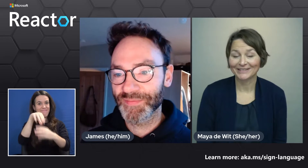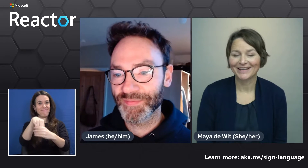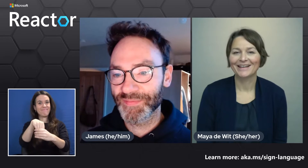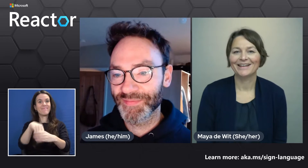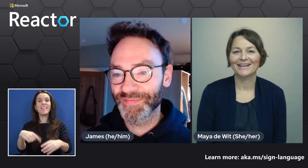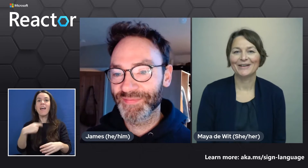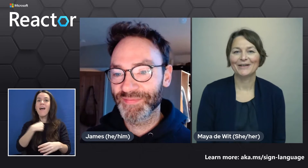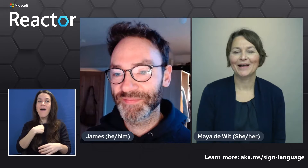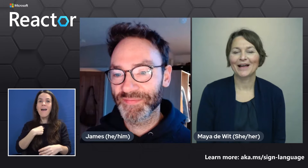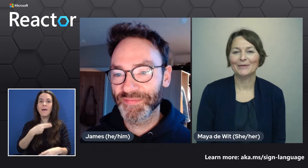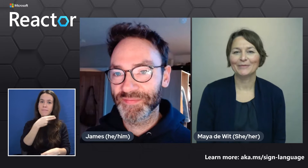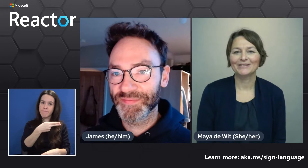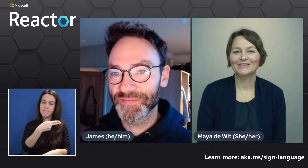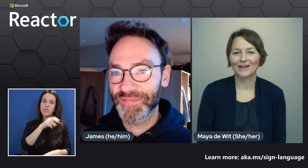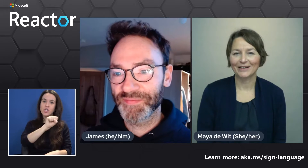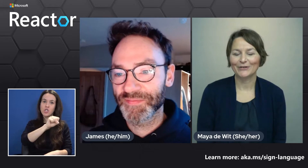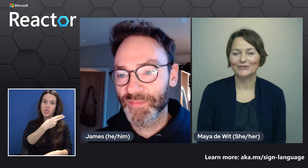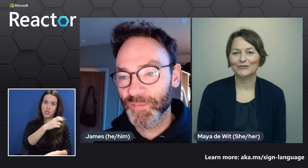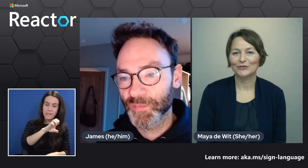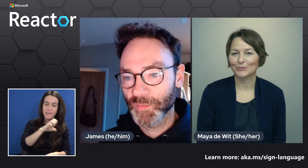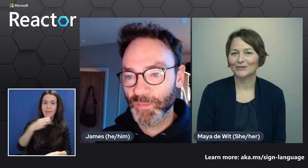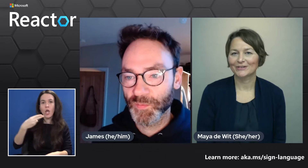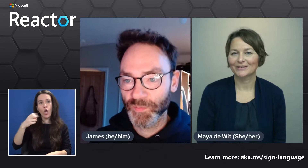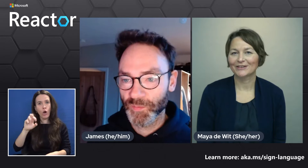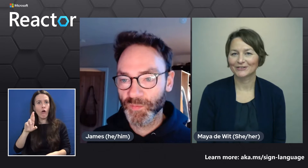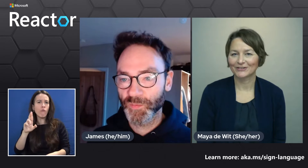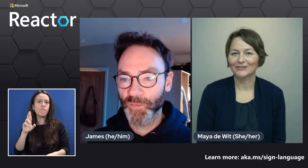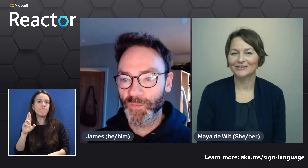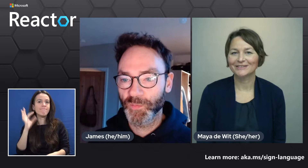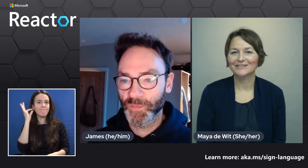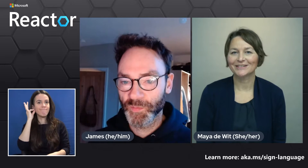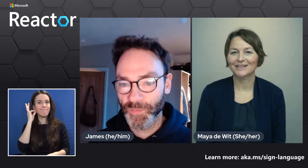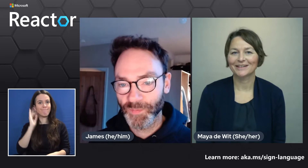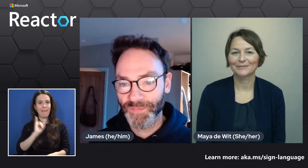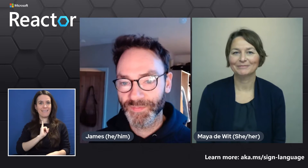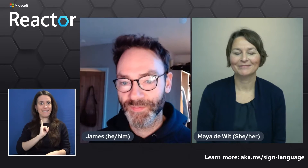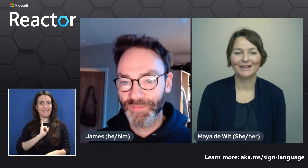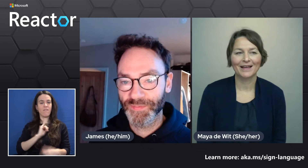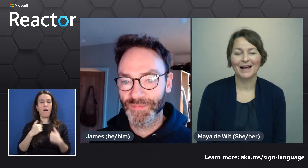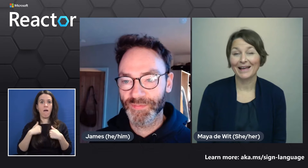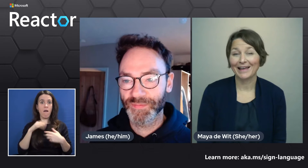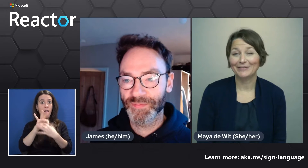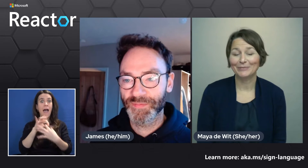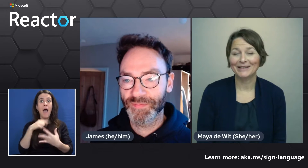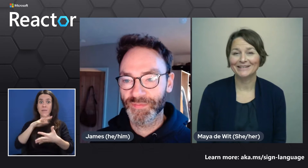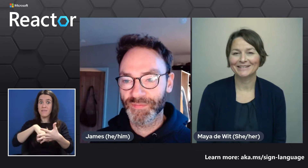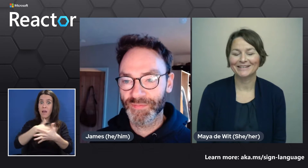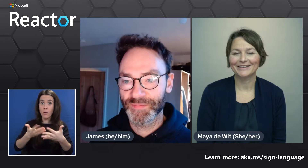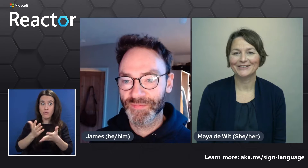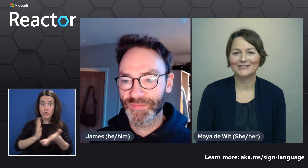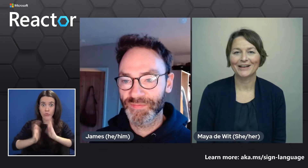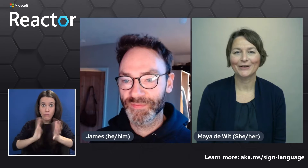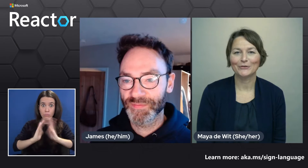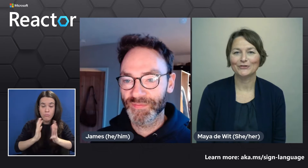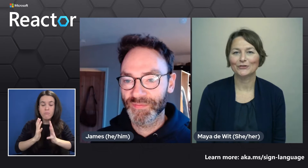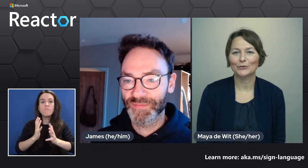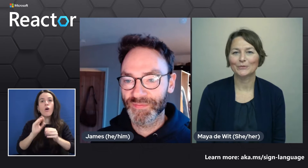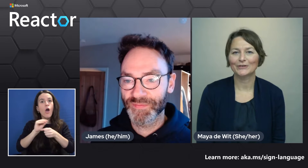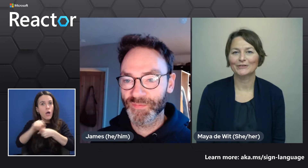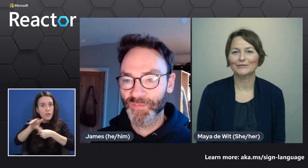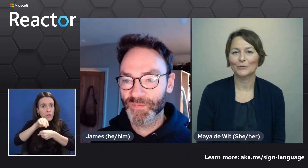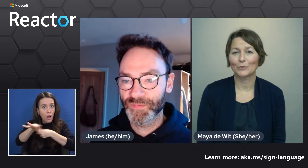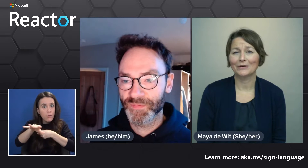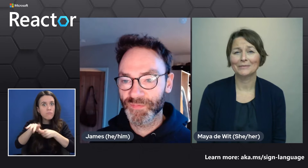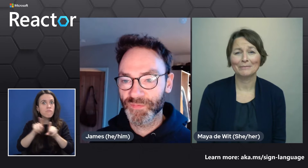her. I'm a sign language interpreter consultant. I have been a sign language